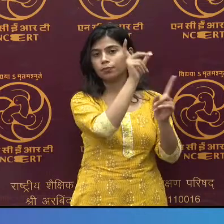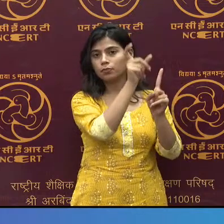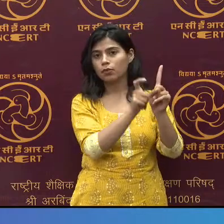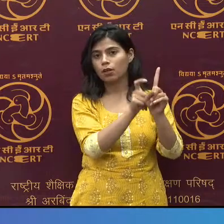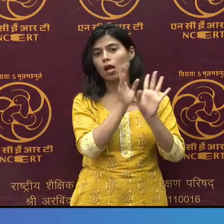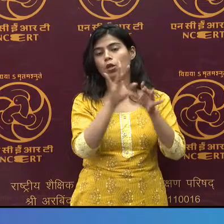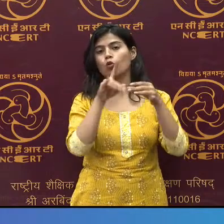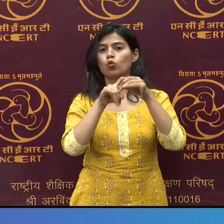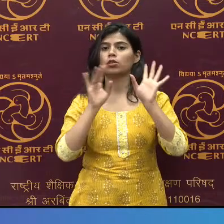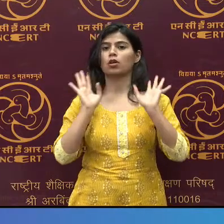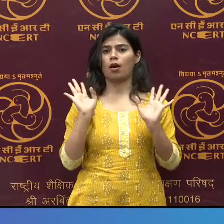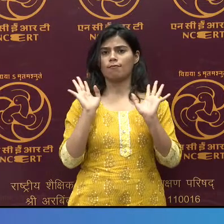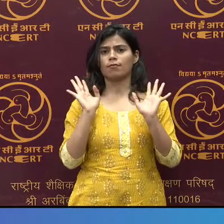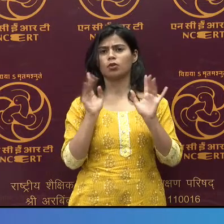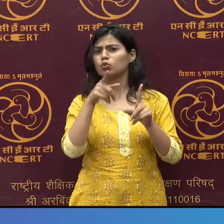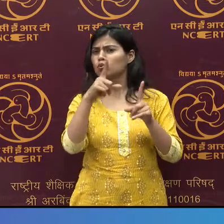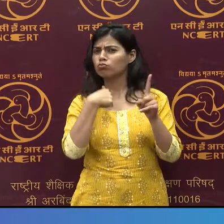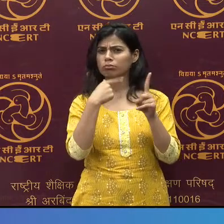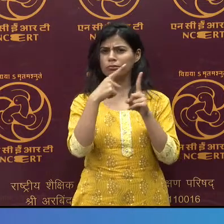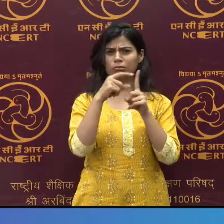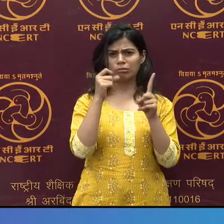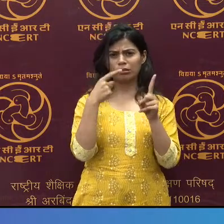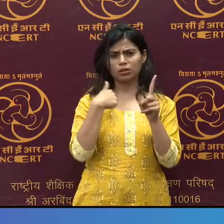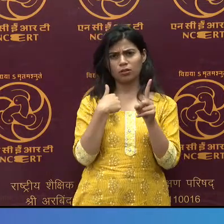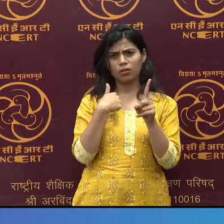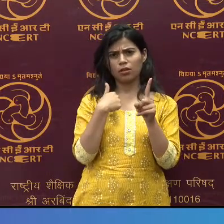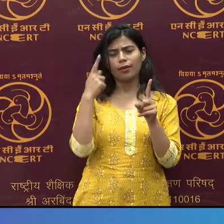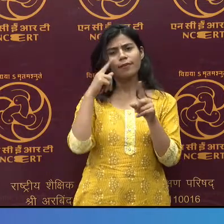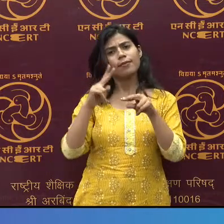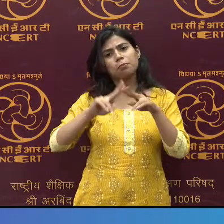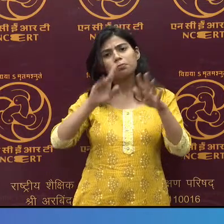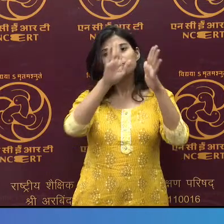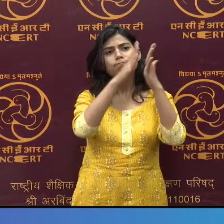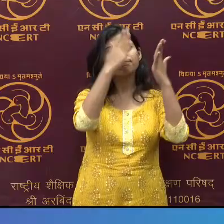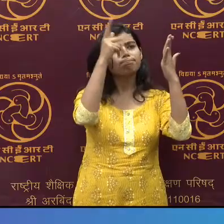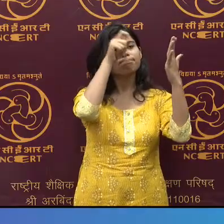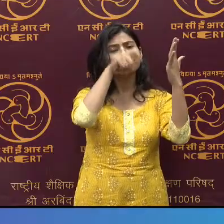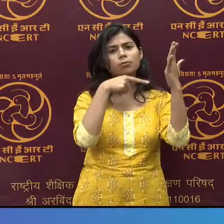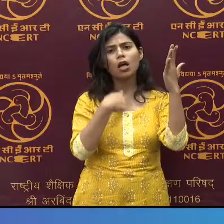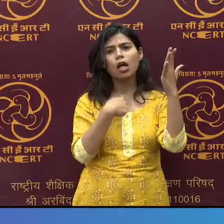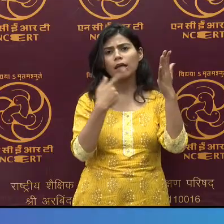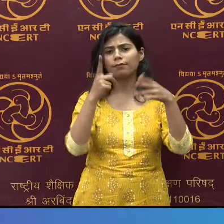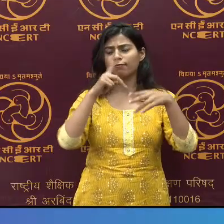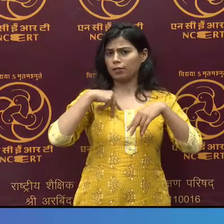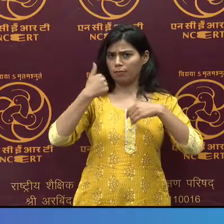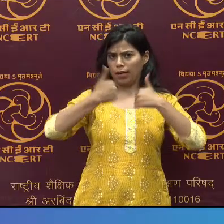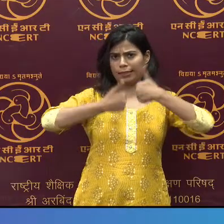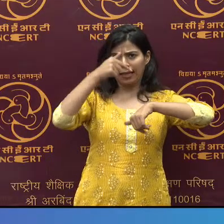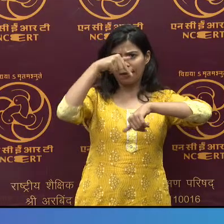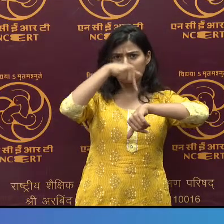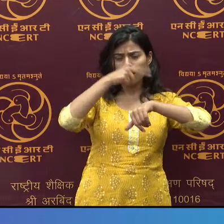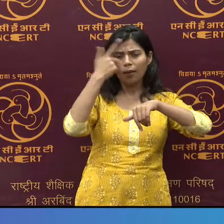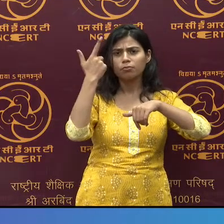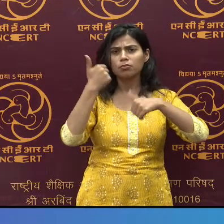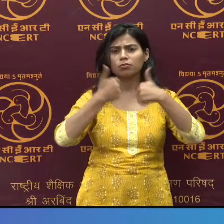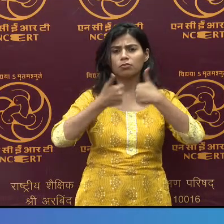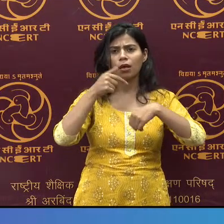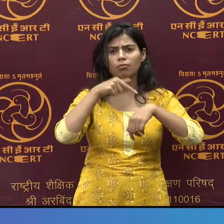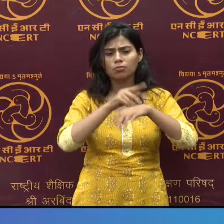question. So what do I do? If I get it in the paper or in the examination, first thing I'll do